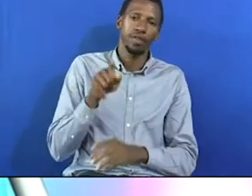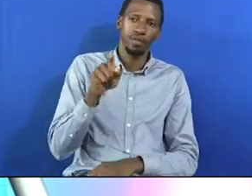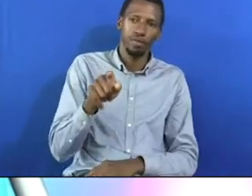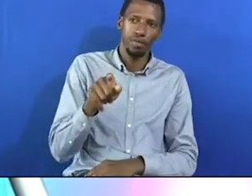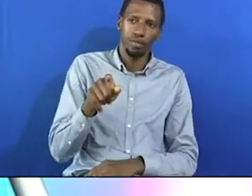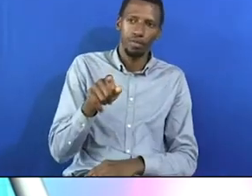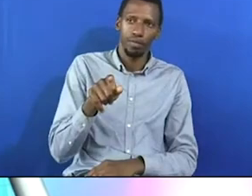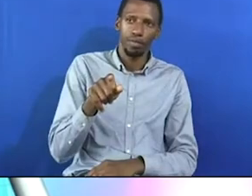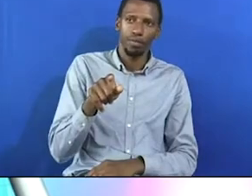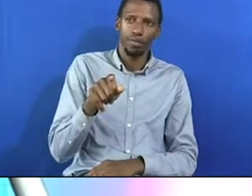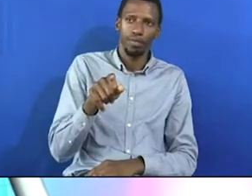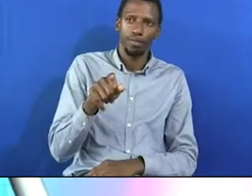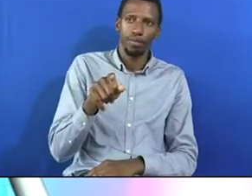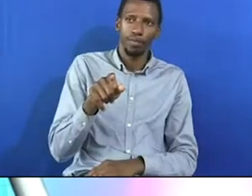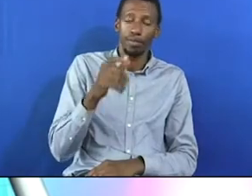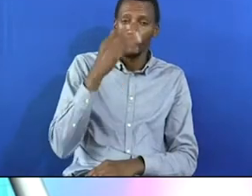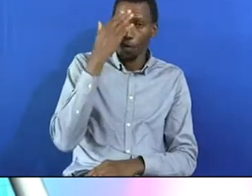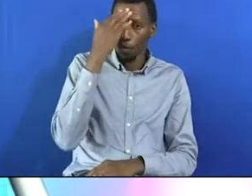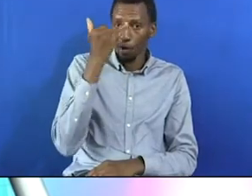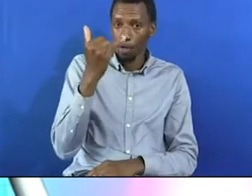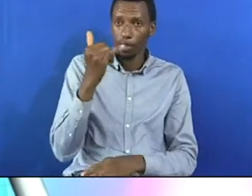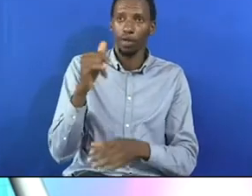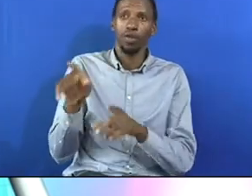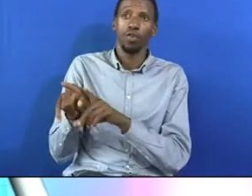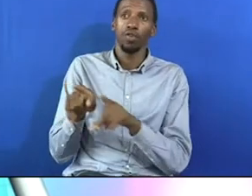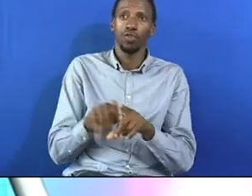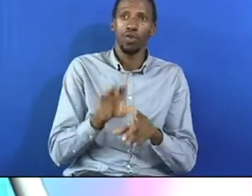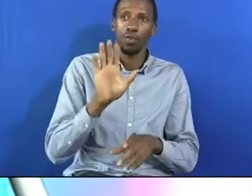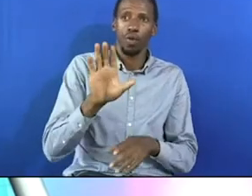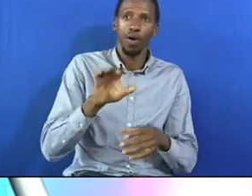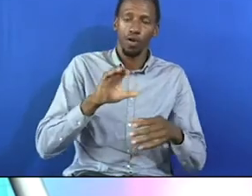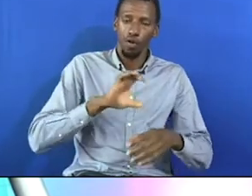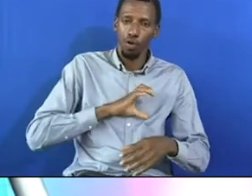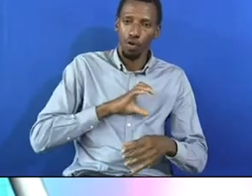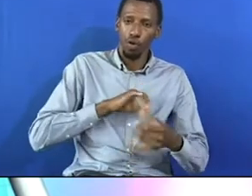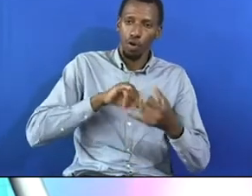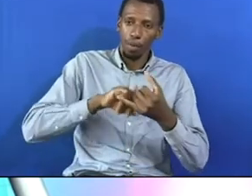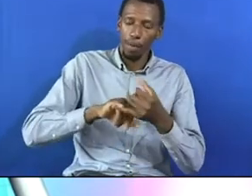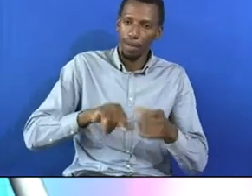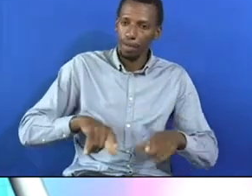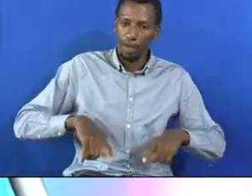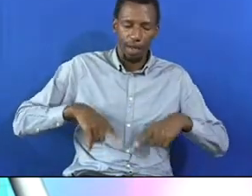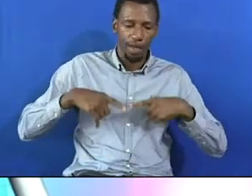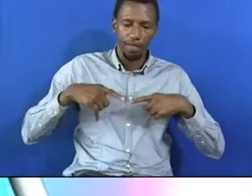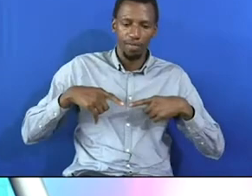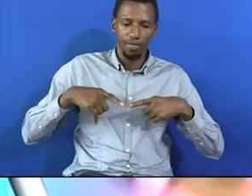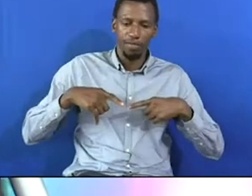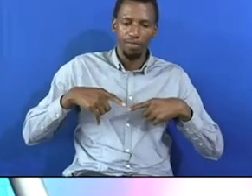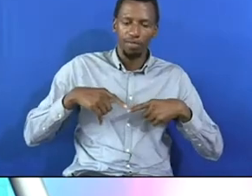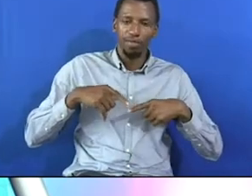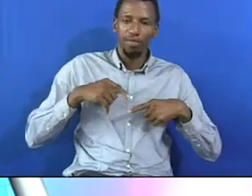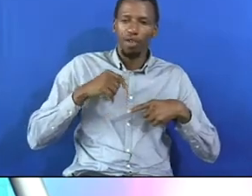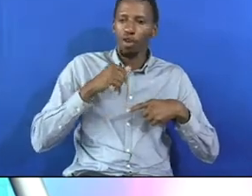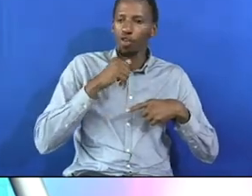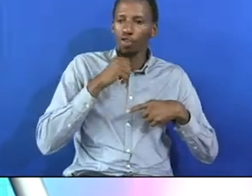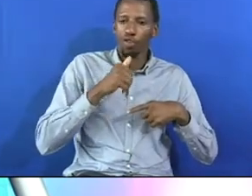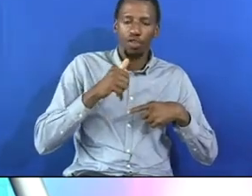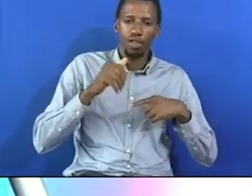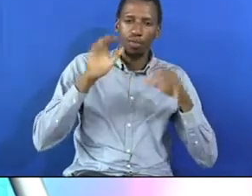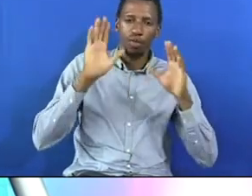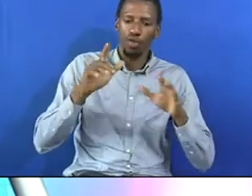nothing you are pushing people to. Because even your own married life is not worth the salt you are pushing anyone for.